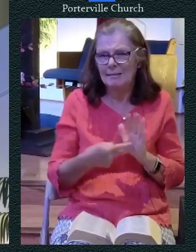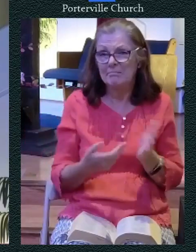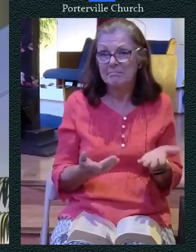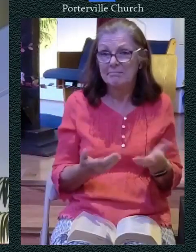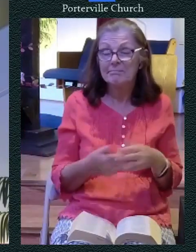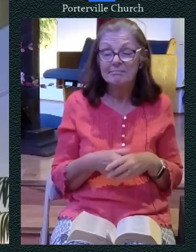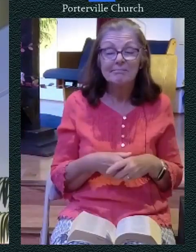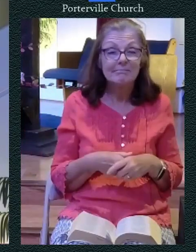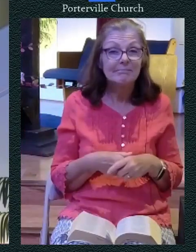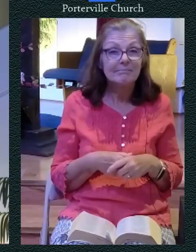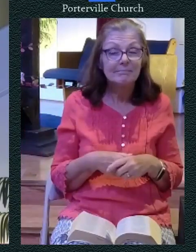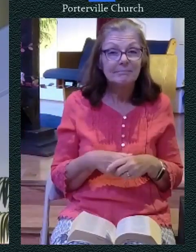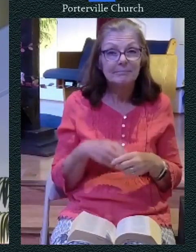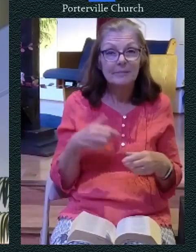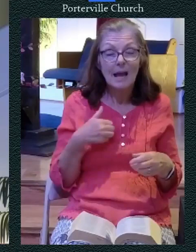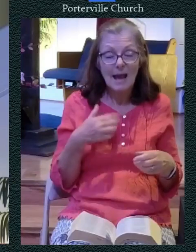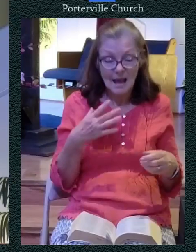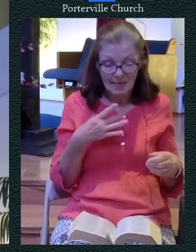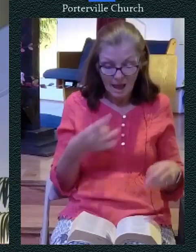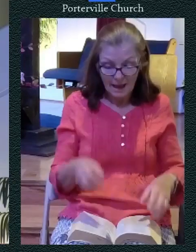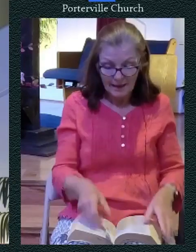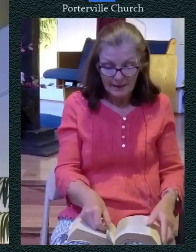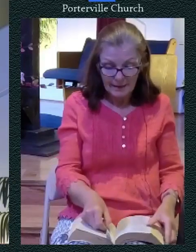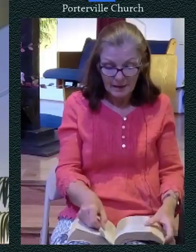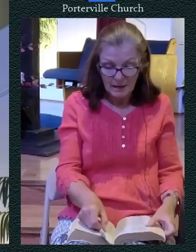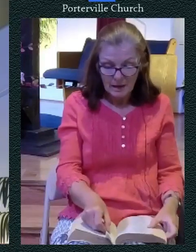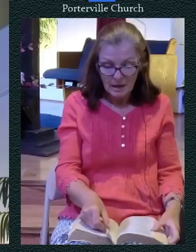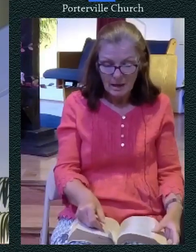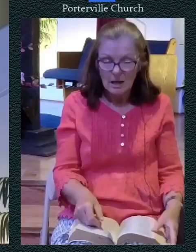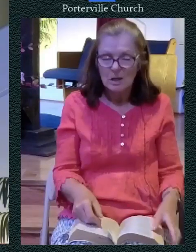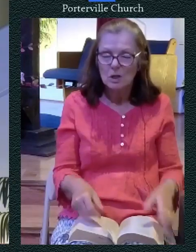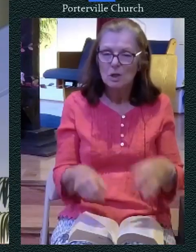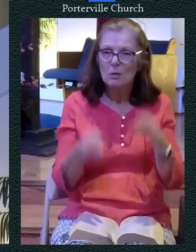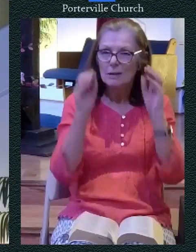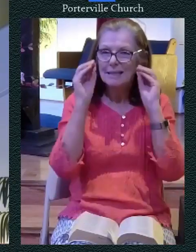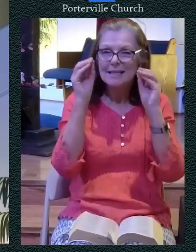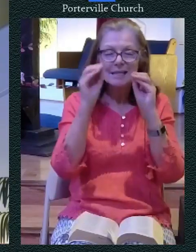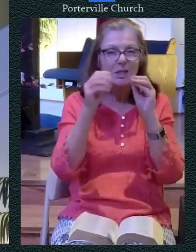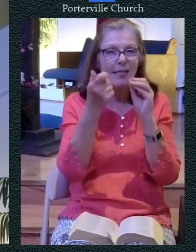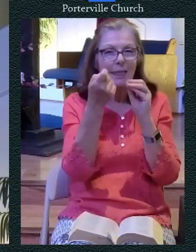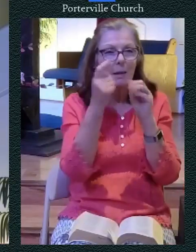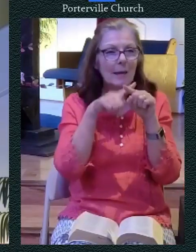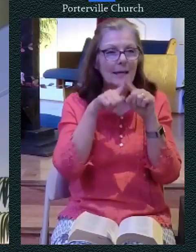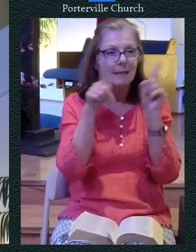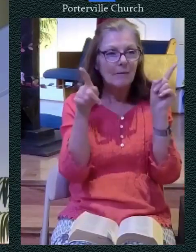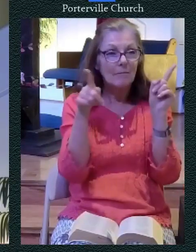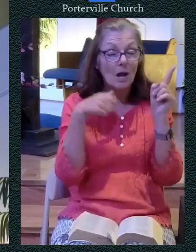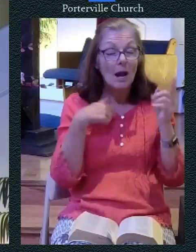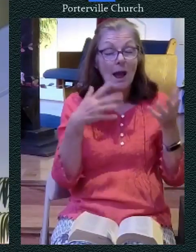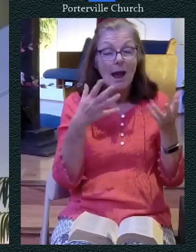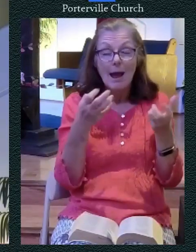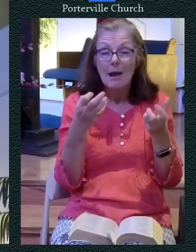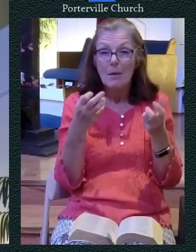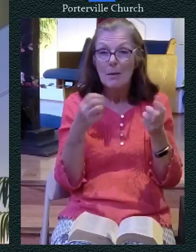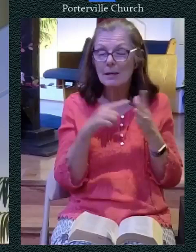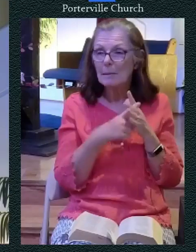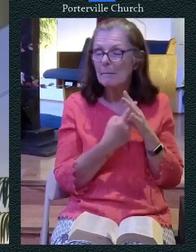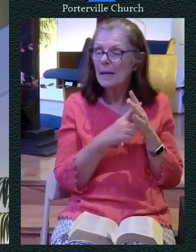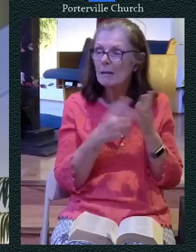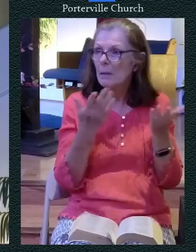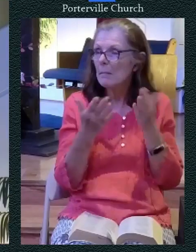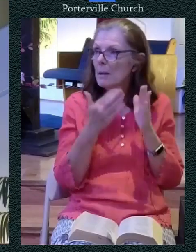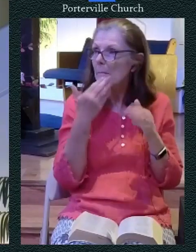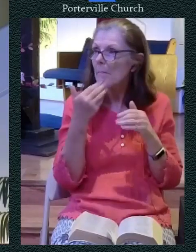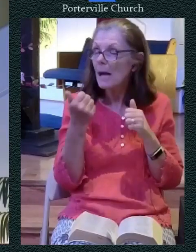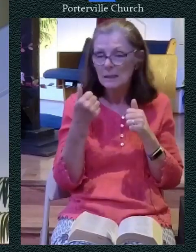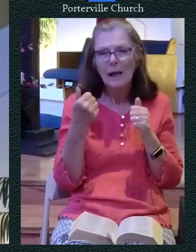So I'd like to approach it in a way a little different than usual. I want to begin, well, perhaps the best thing to do would be to